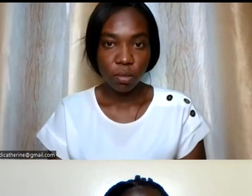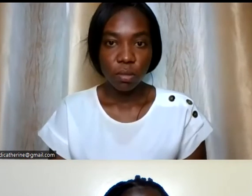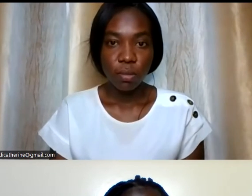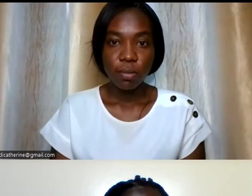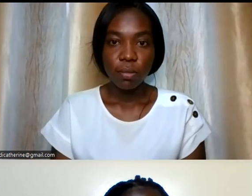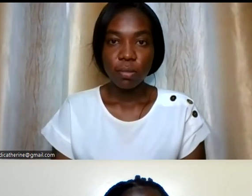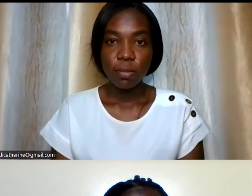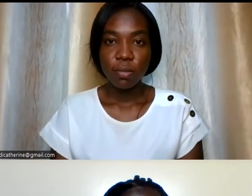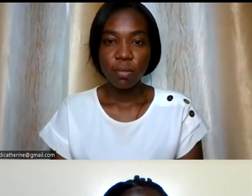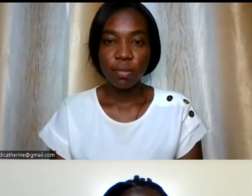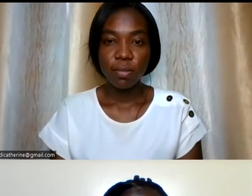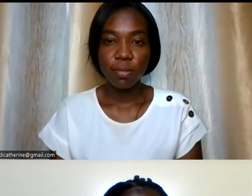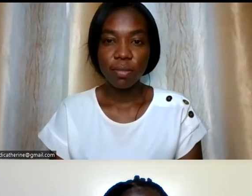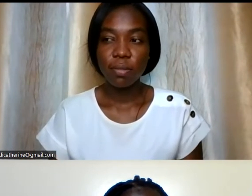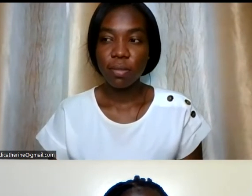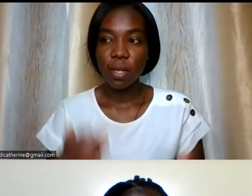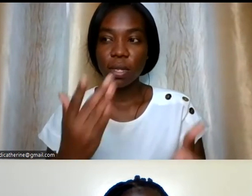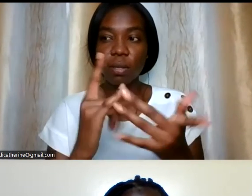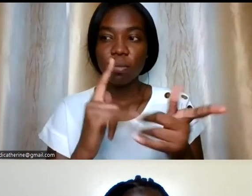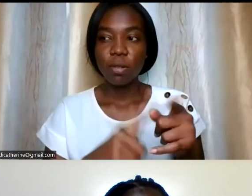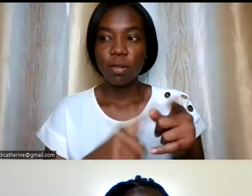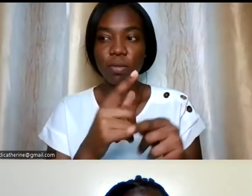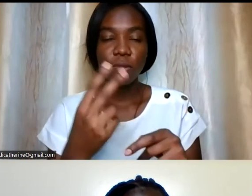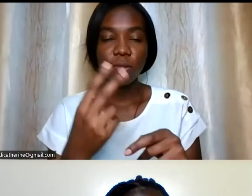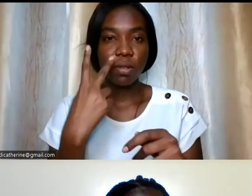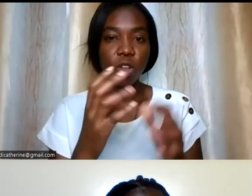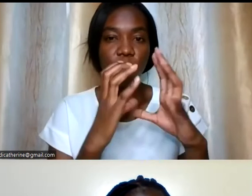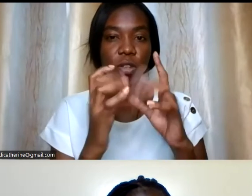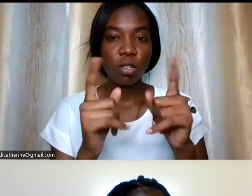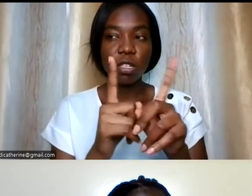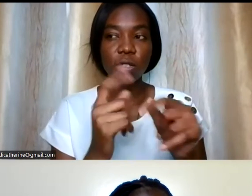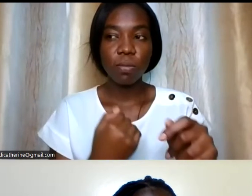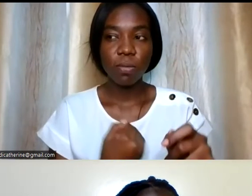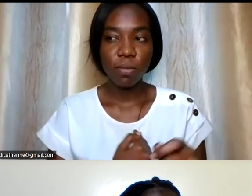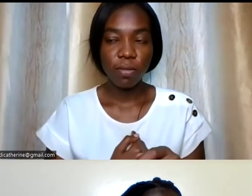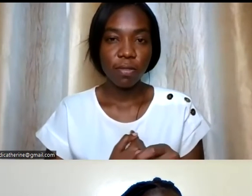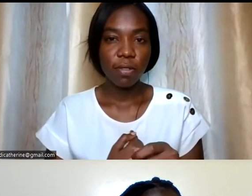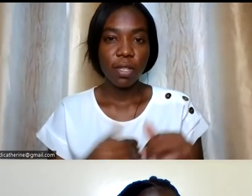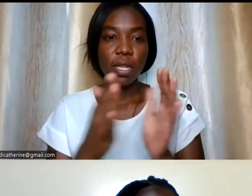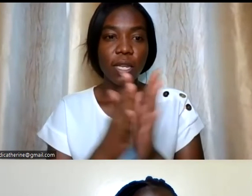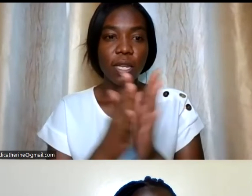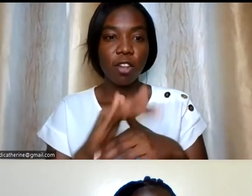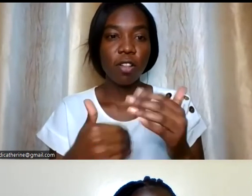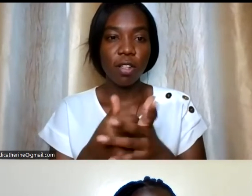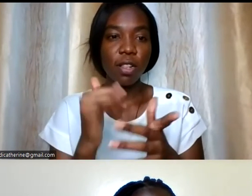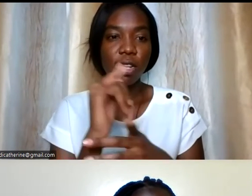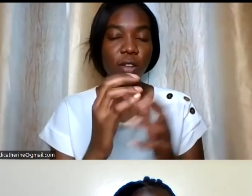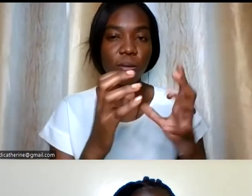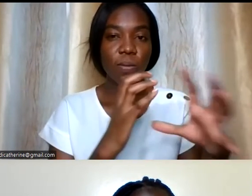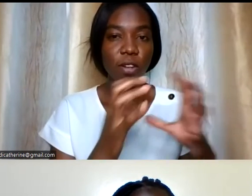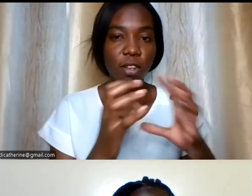But the question is, what is that communication? Because any breakdown in communication is both ways. What is it